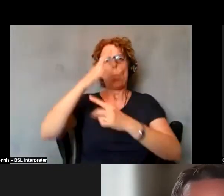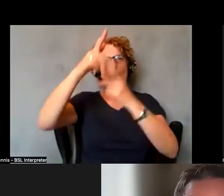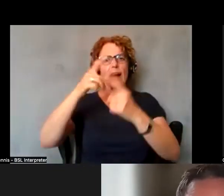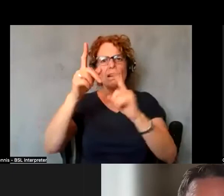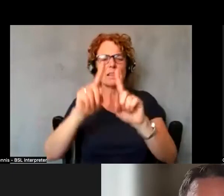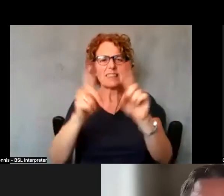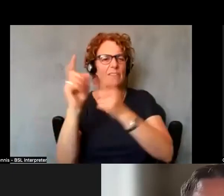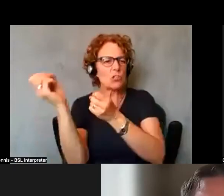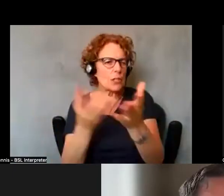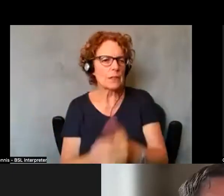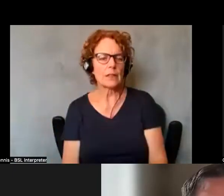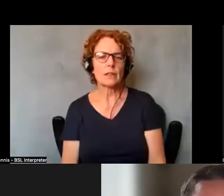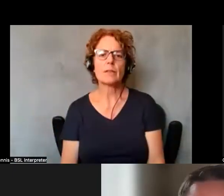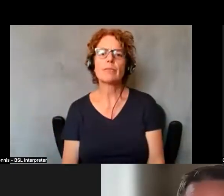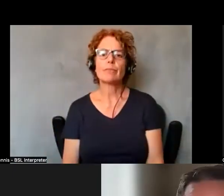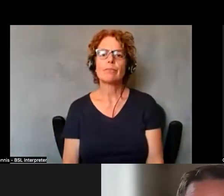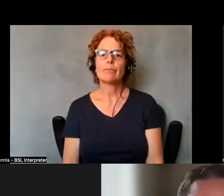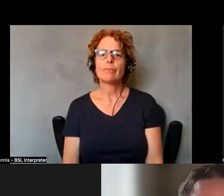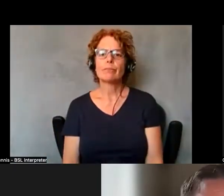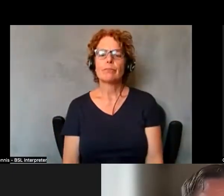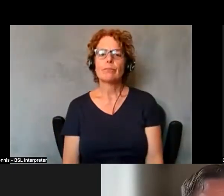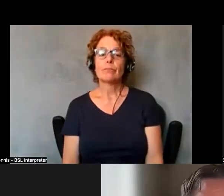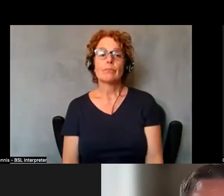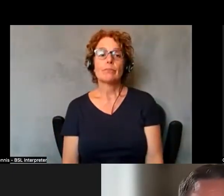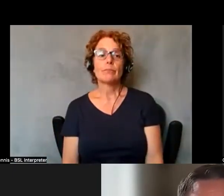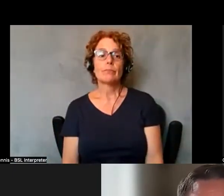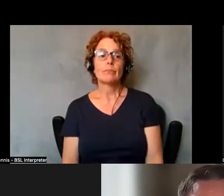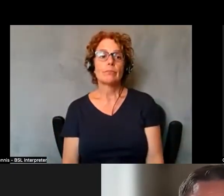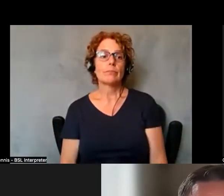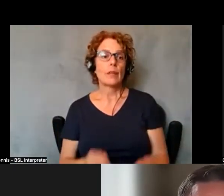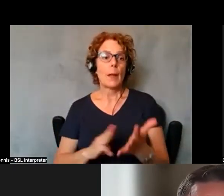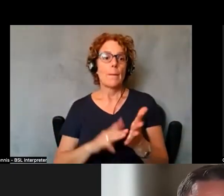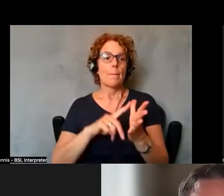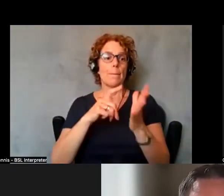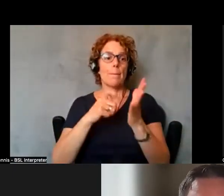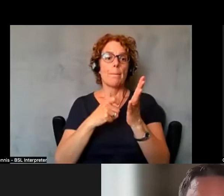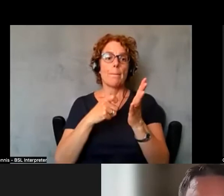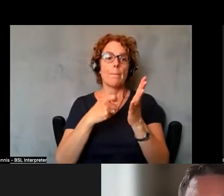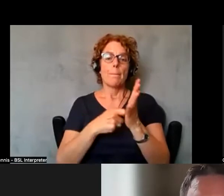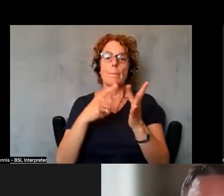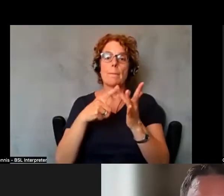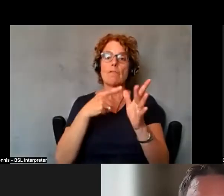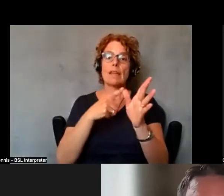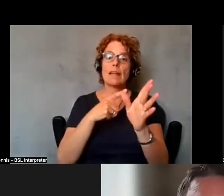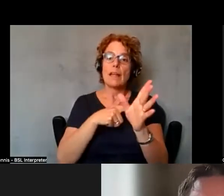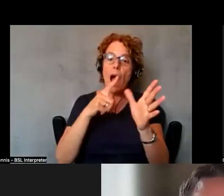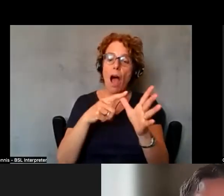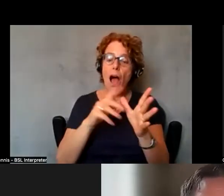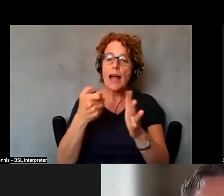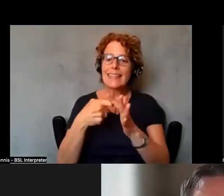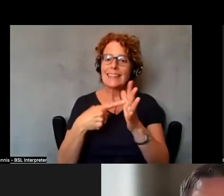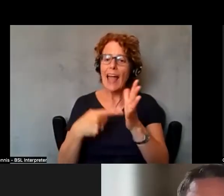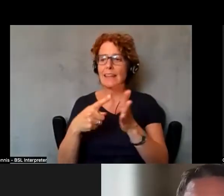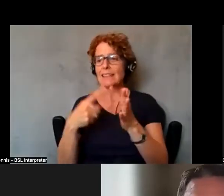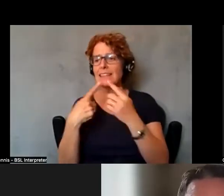and such like that we do deliver. And as Maria and Kate have said, fundraising is such